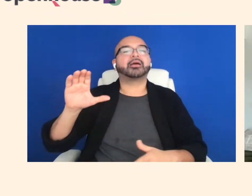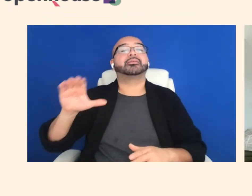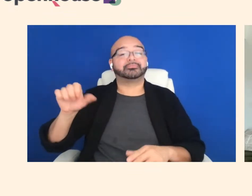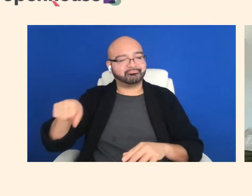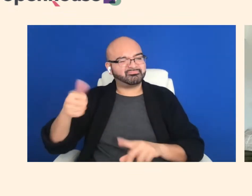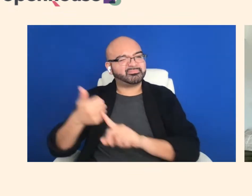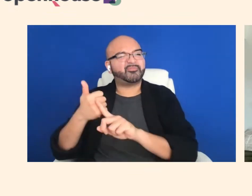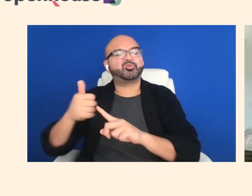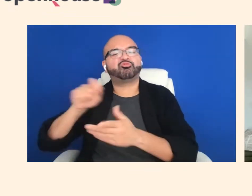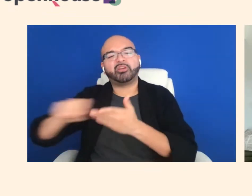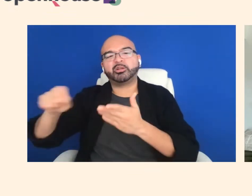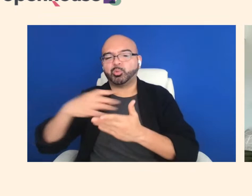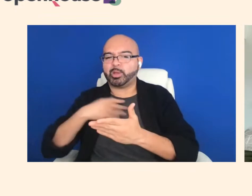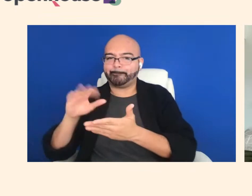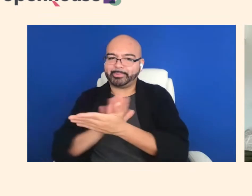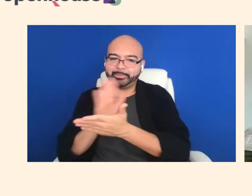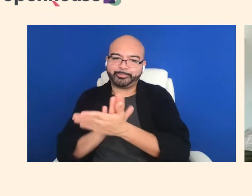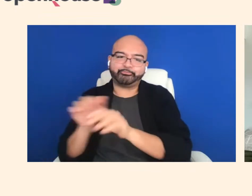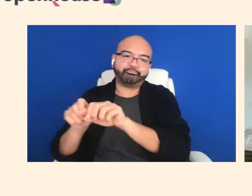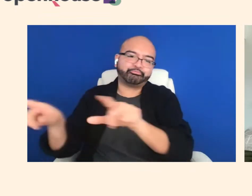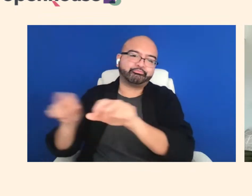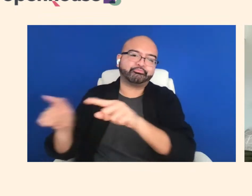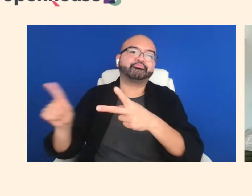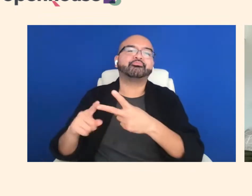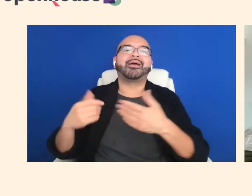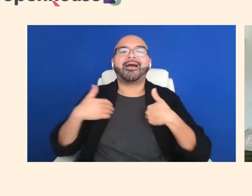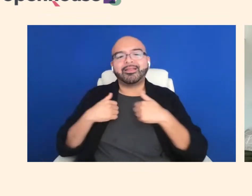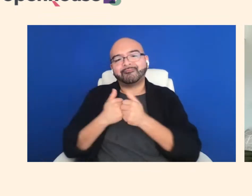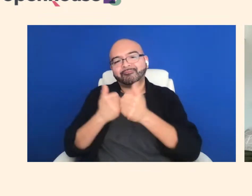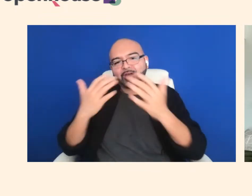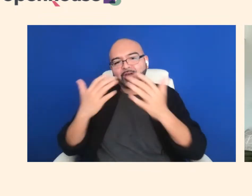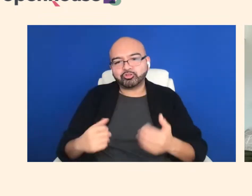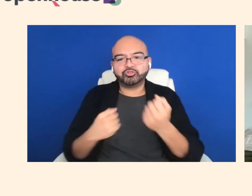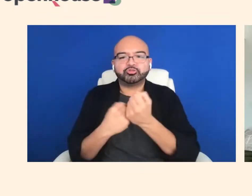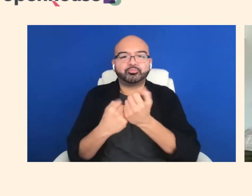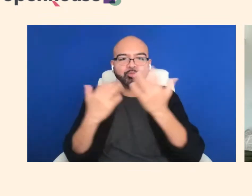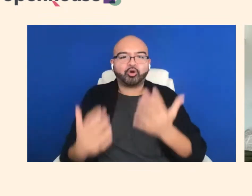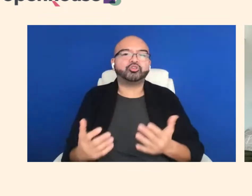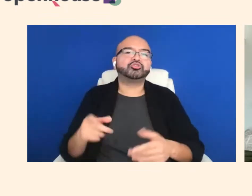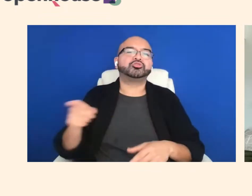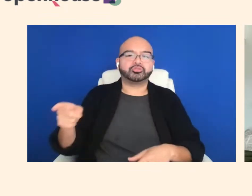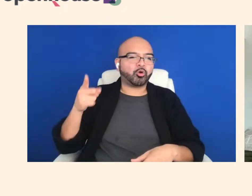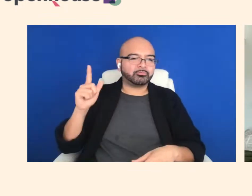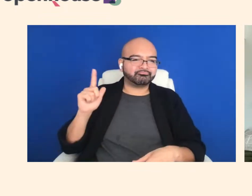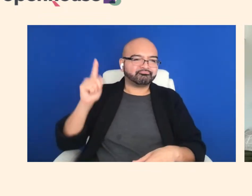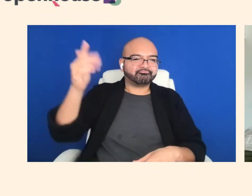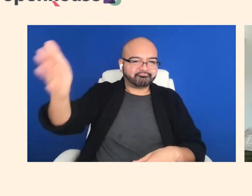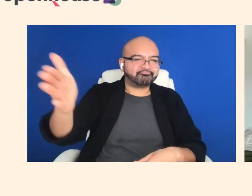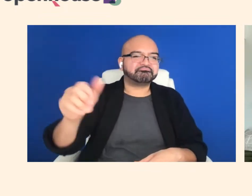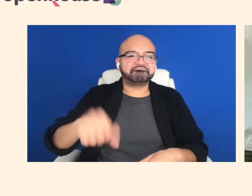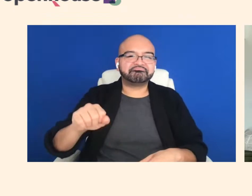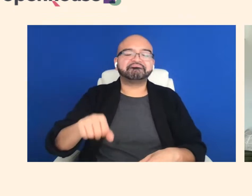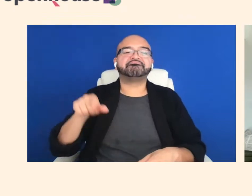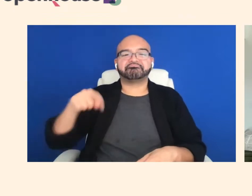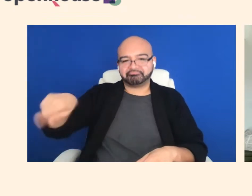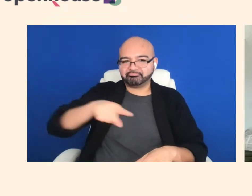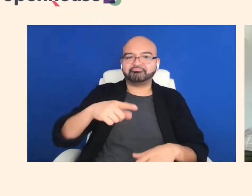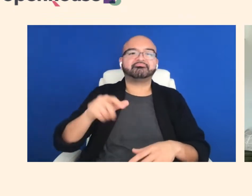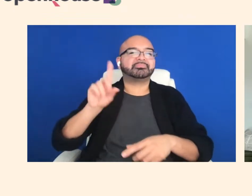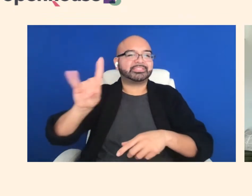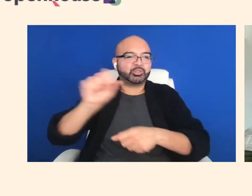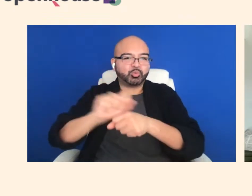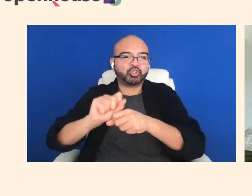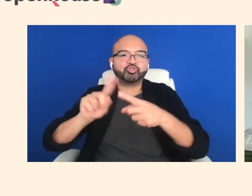getting followers and supporters juicy for the eventuality of something like this. Even work to change a